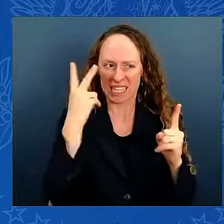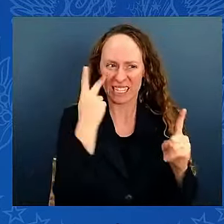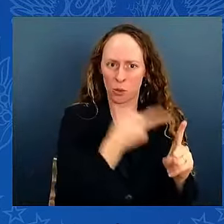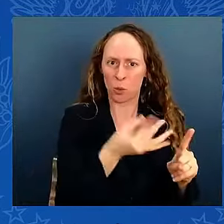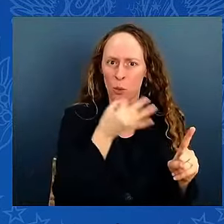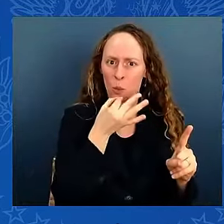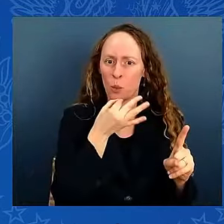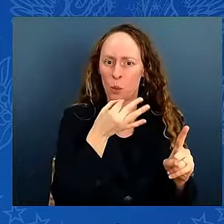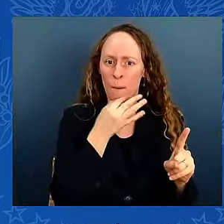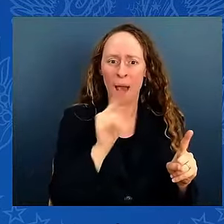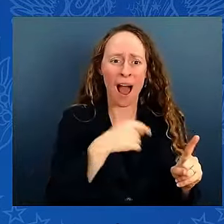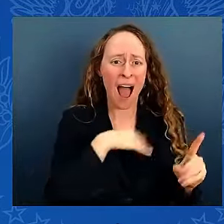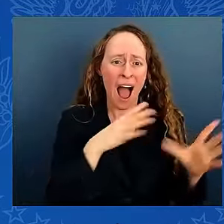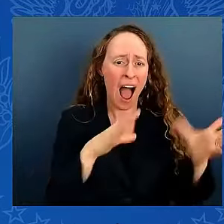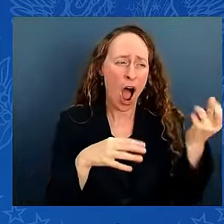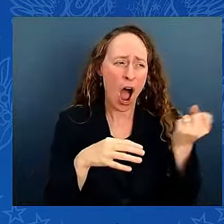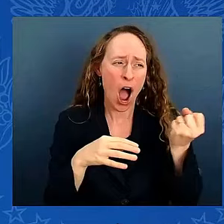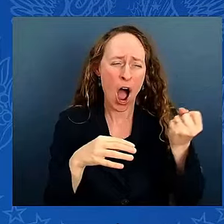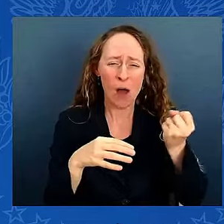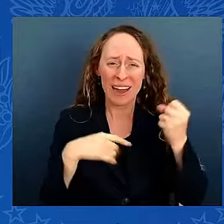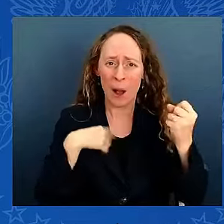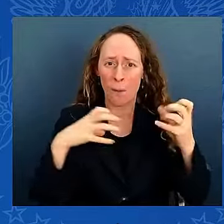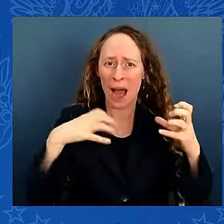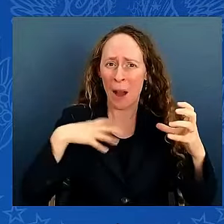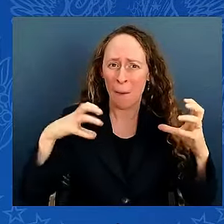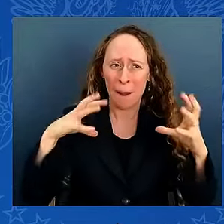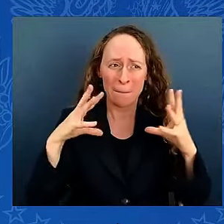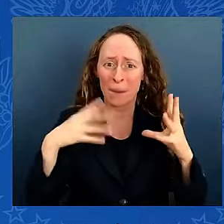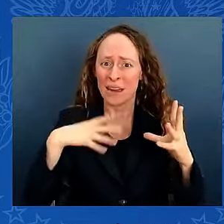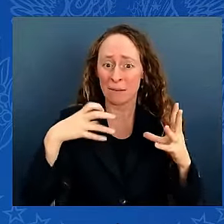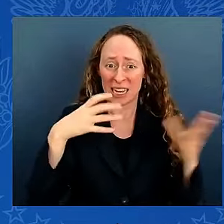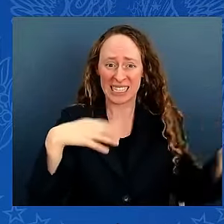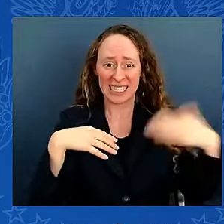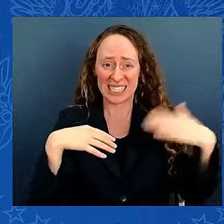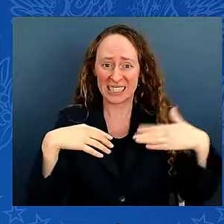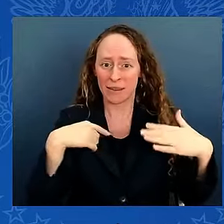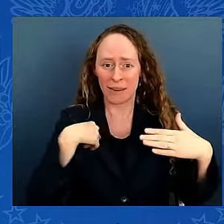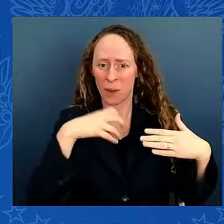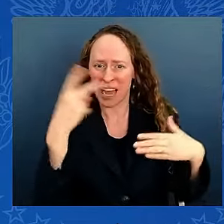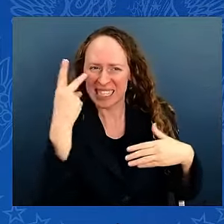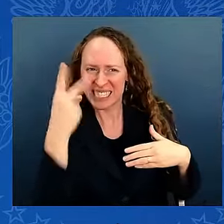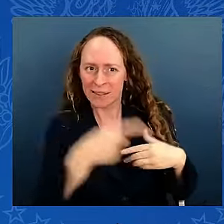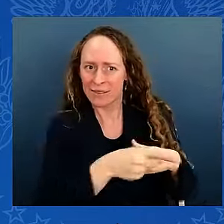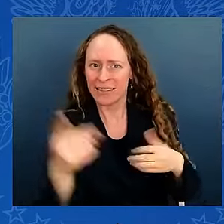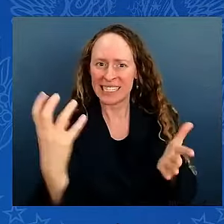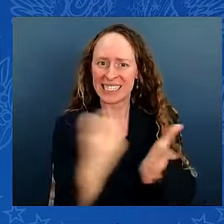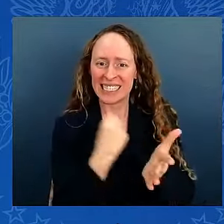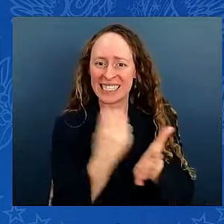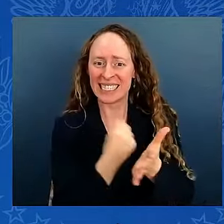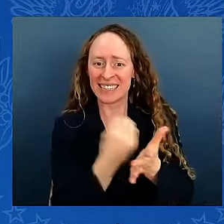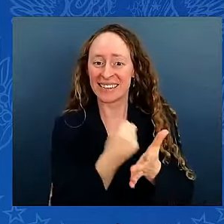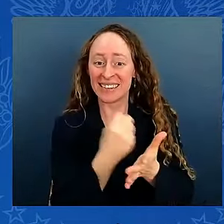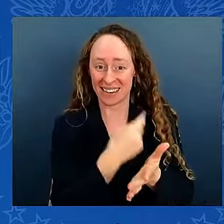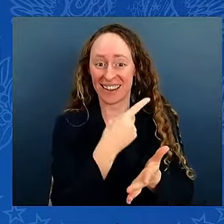here meeting you guys. She is going to represent the United States. She's in Mexico.